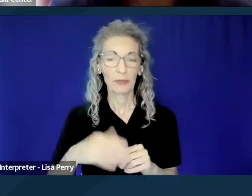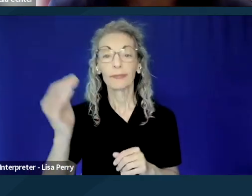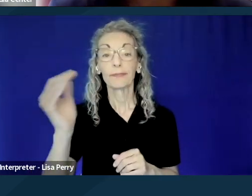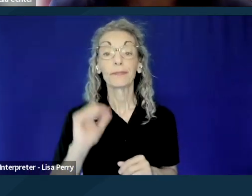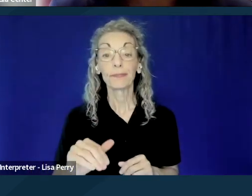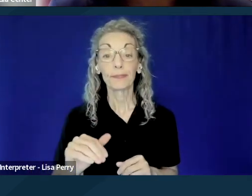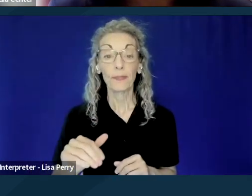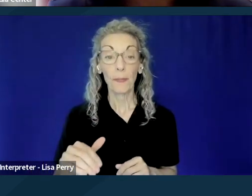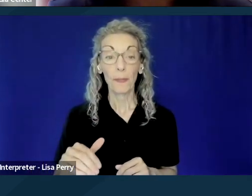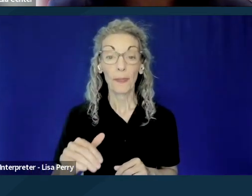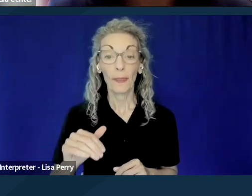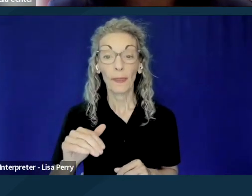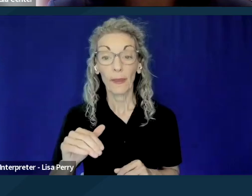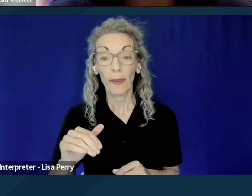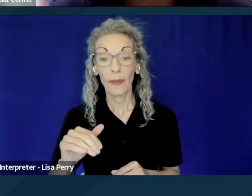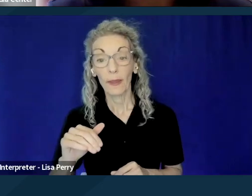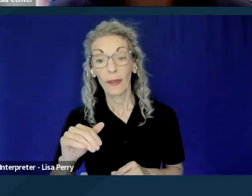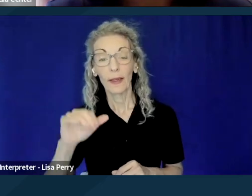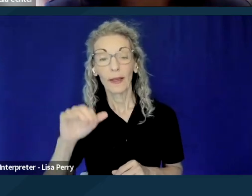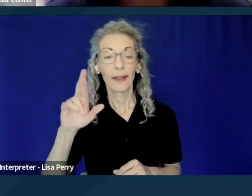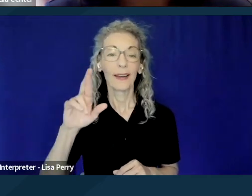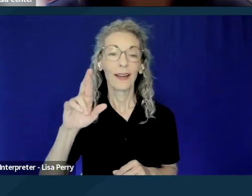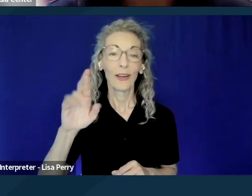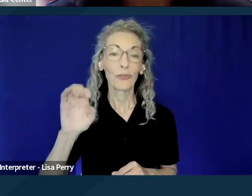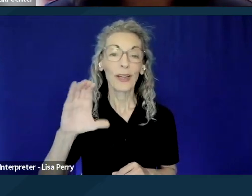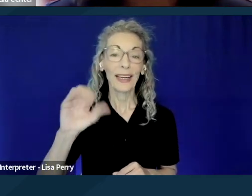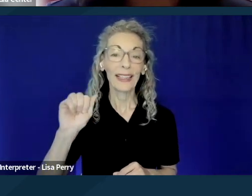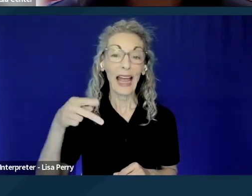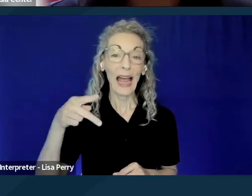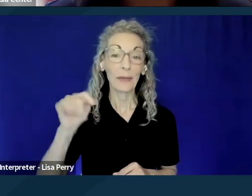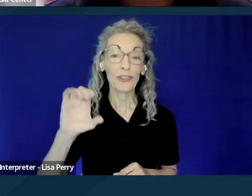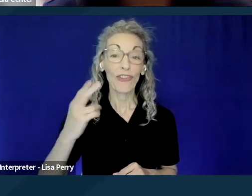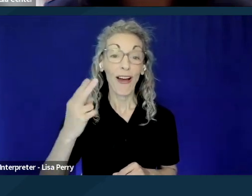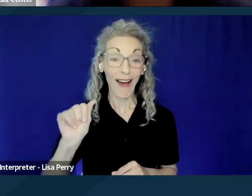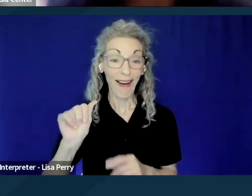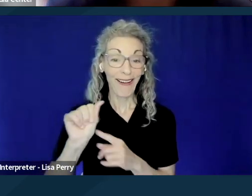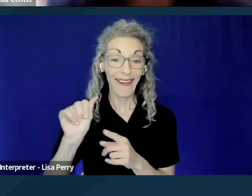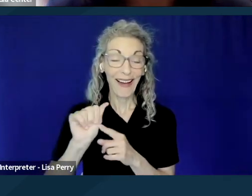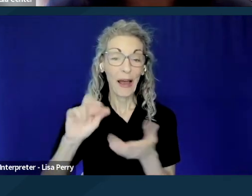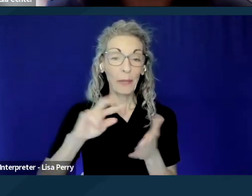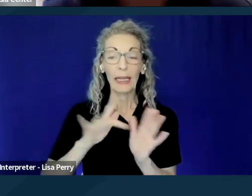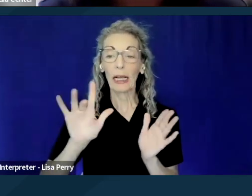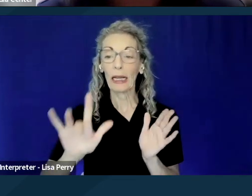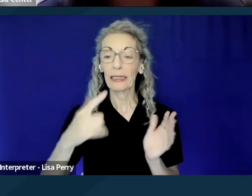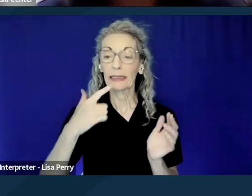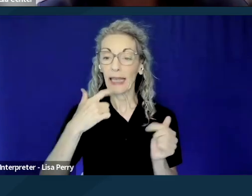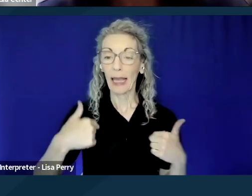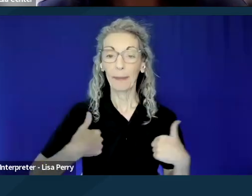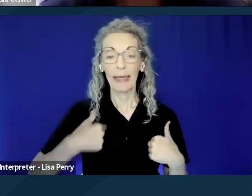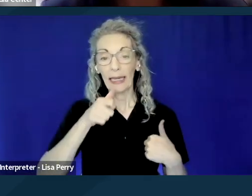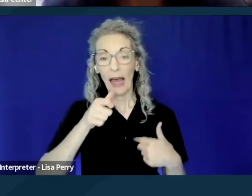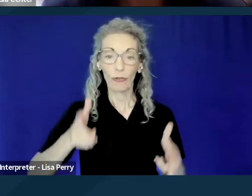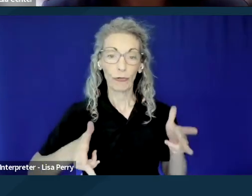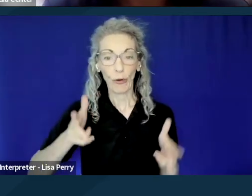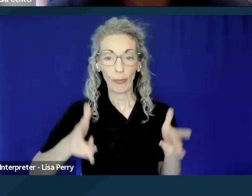Then there's a reCAPTCHA that's required where you click on the button to say you're not a robot,